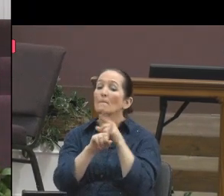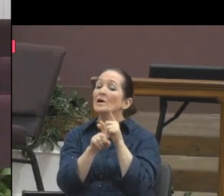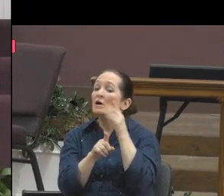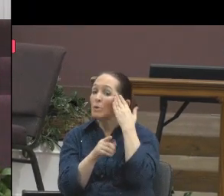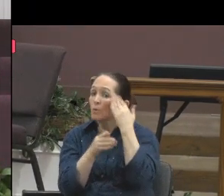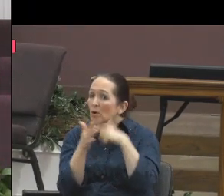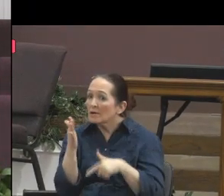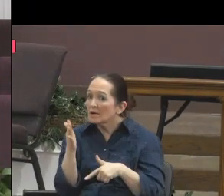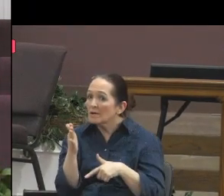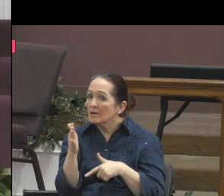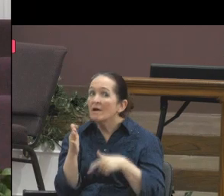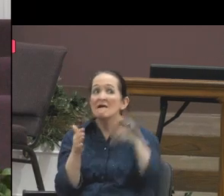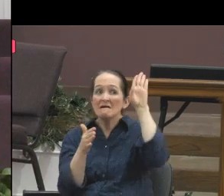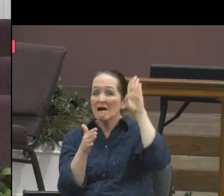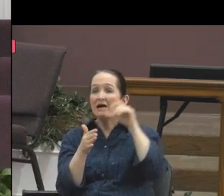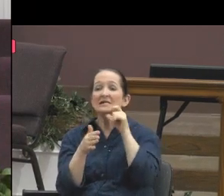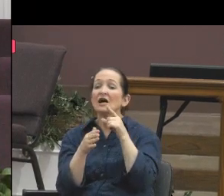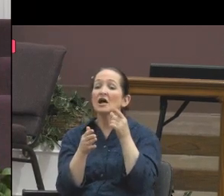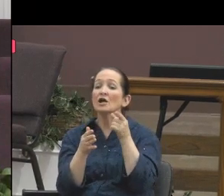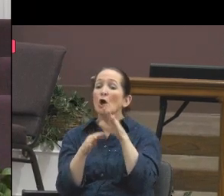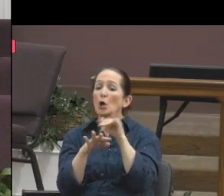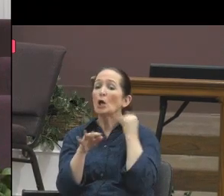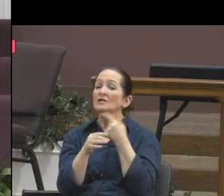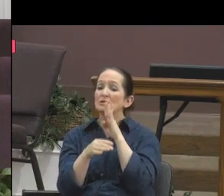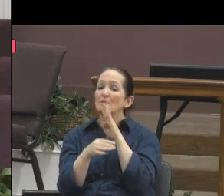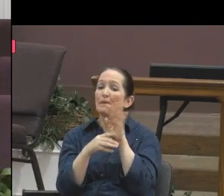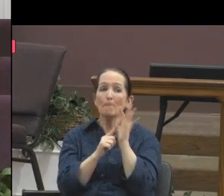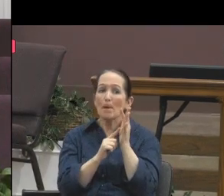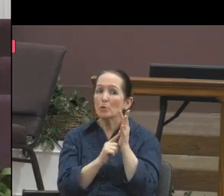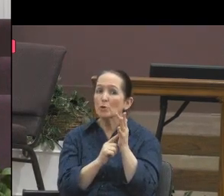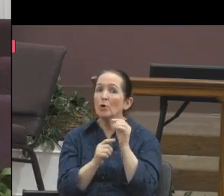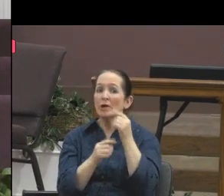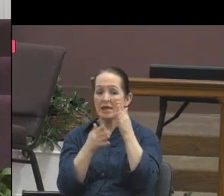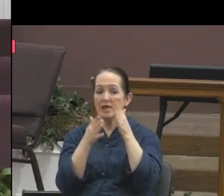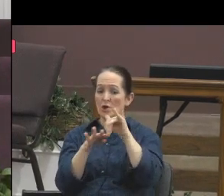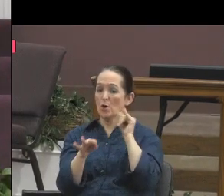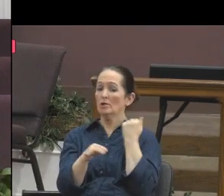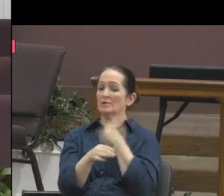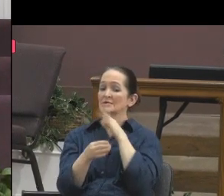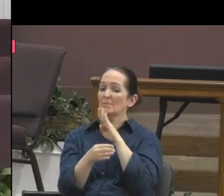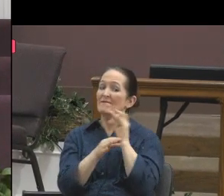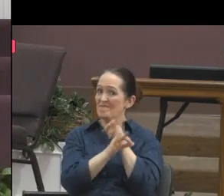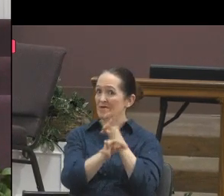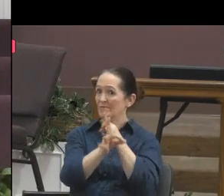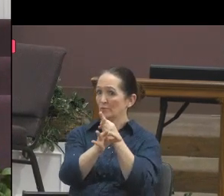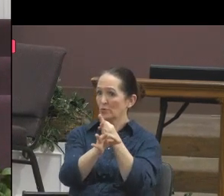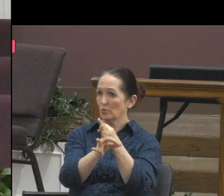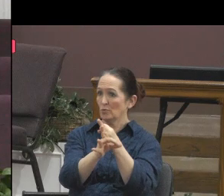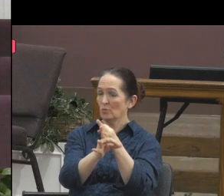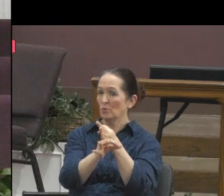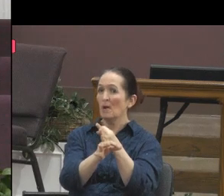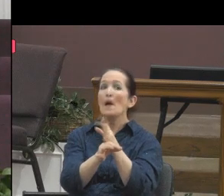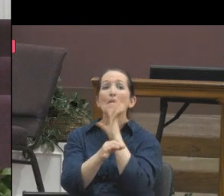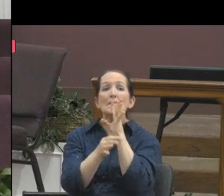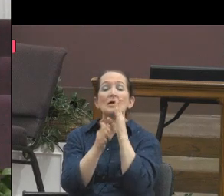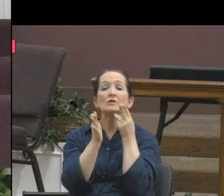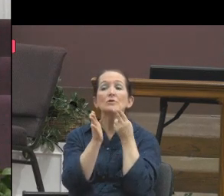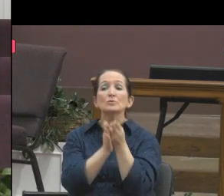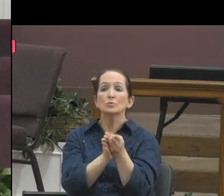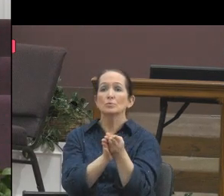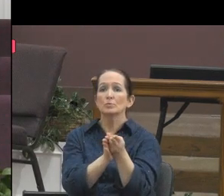what? God didn't call us to be popular. He called us to be faithful. Speak the